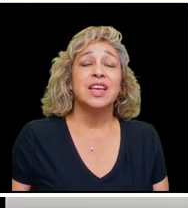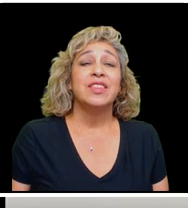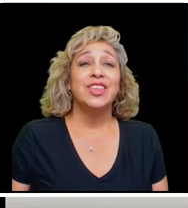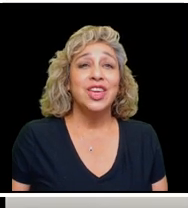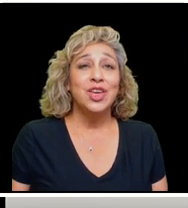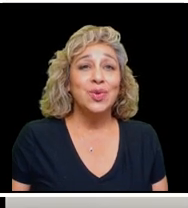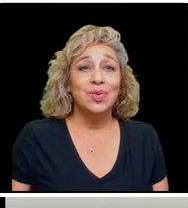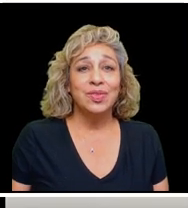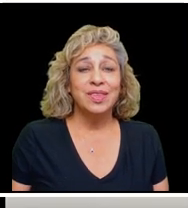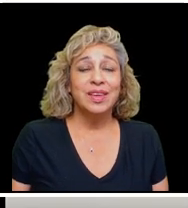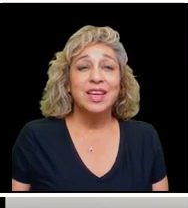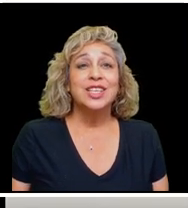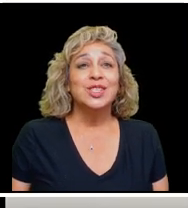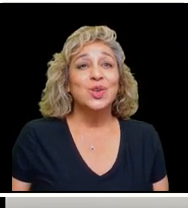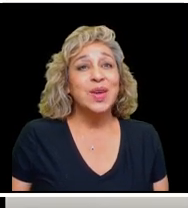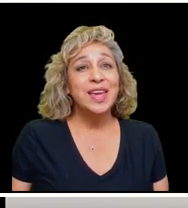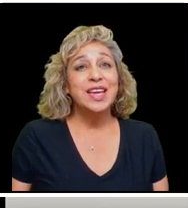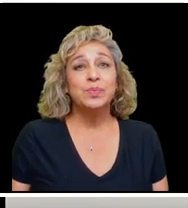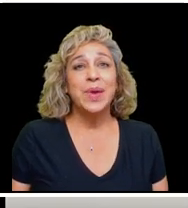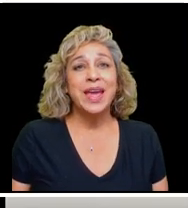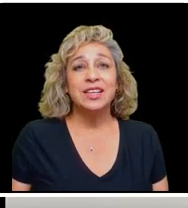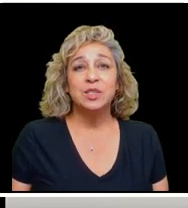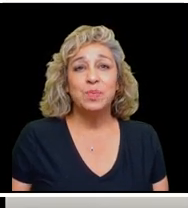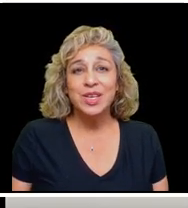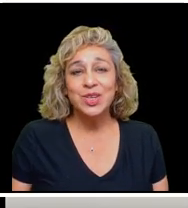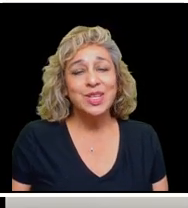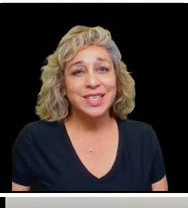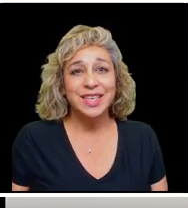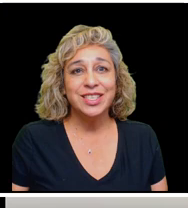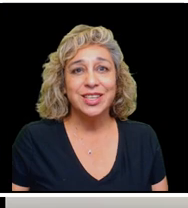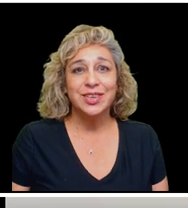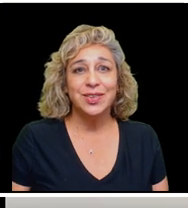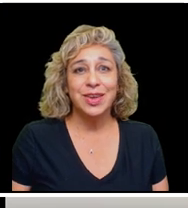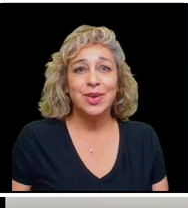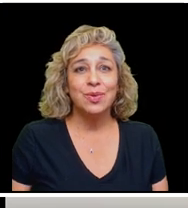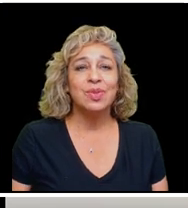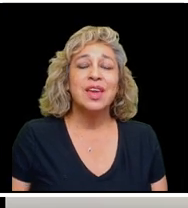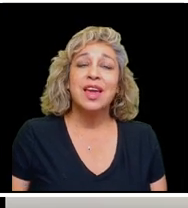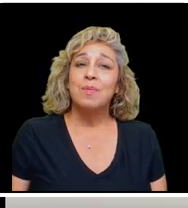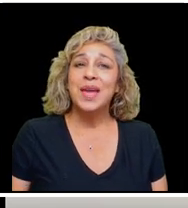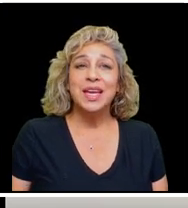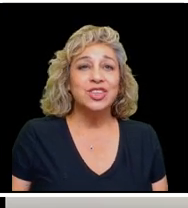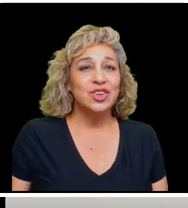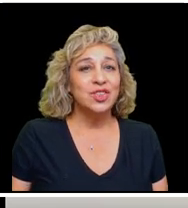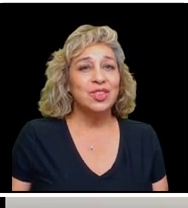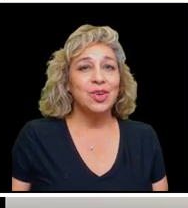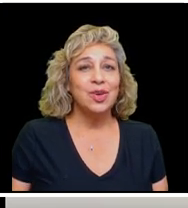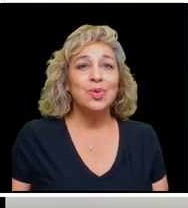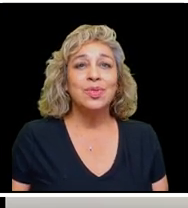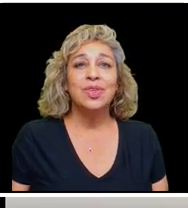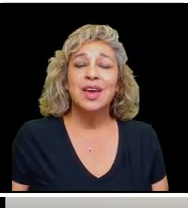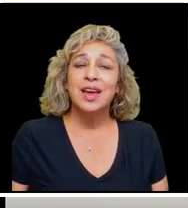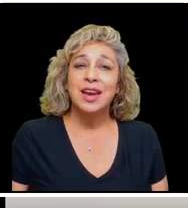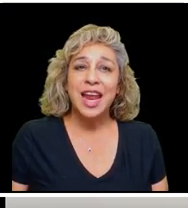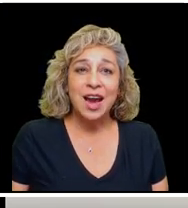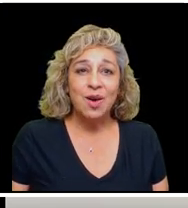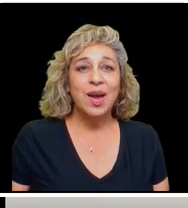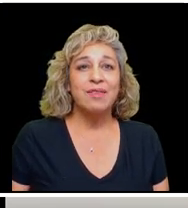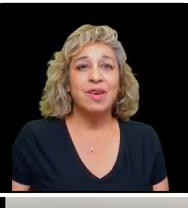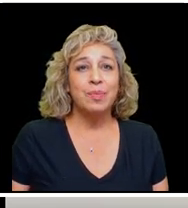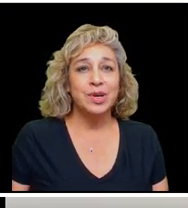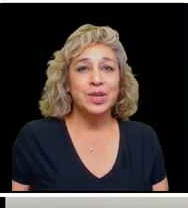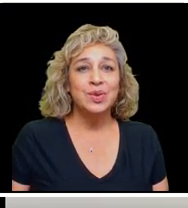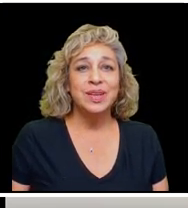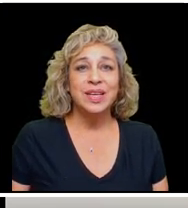the youth so he is paying special attention to the youth making sure that the youth now